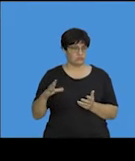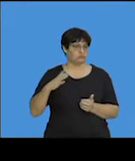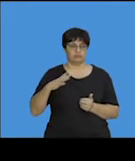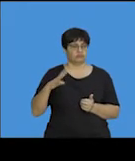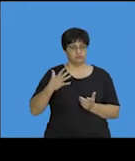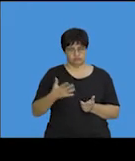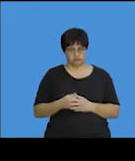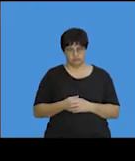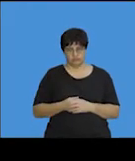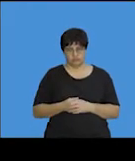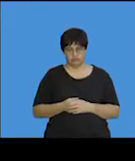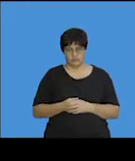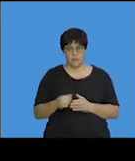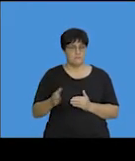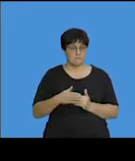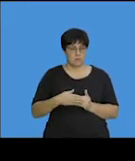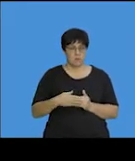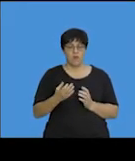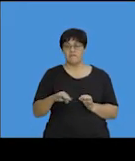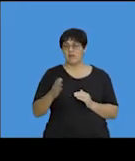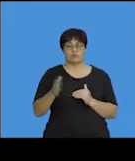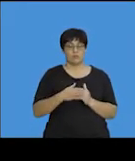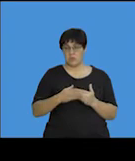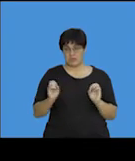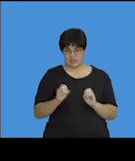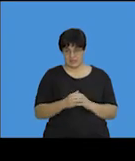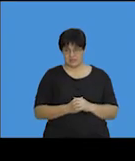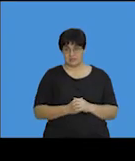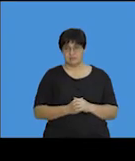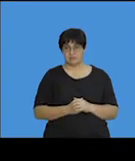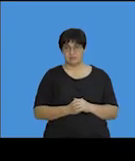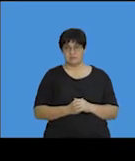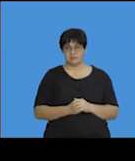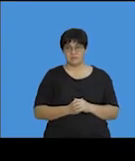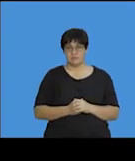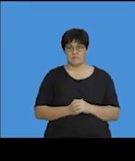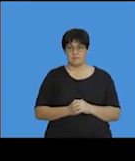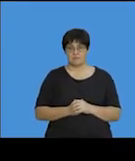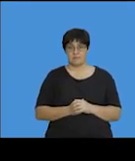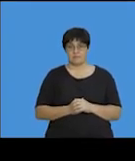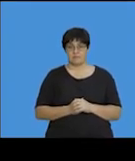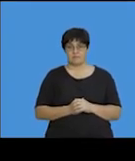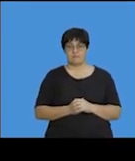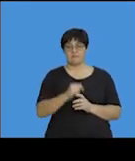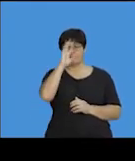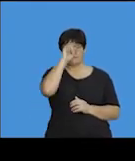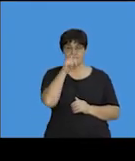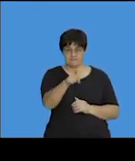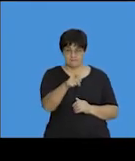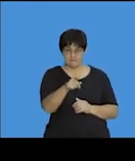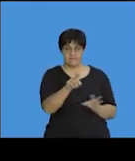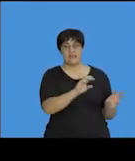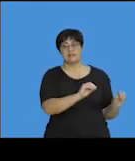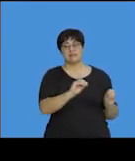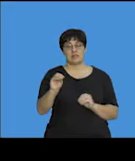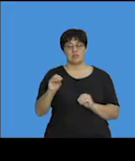wanted any other values. That's all they wanted. They didn't need any values on it, which is quite nice. What